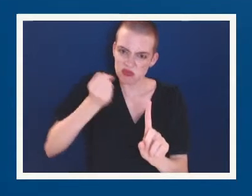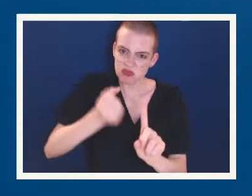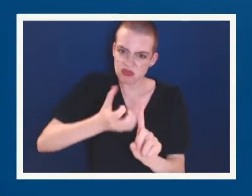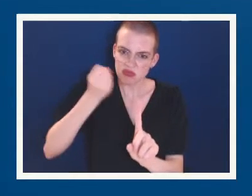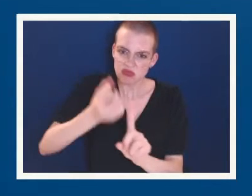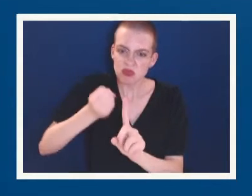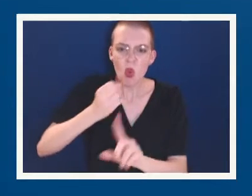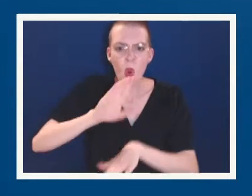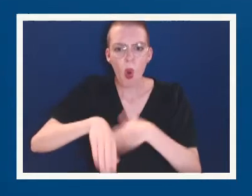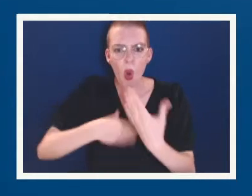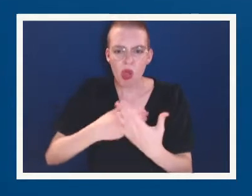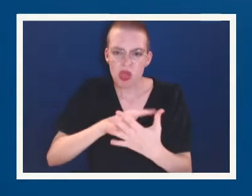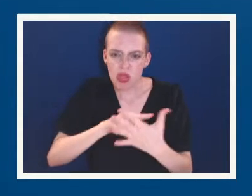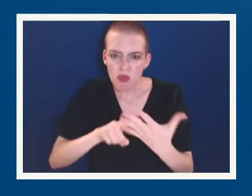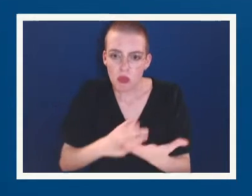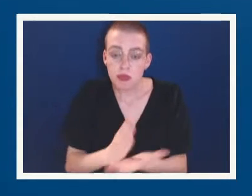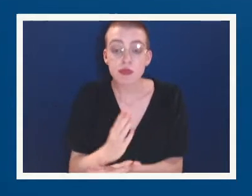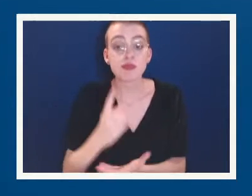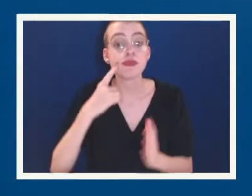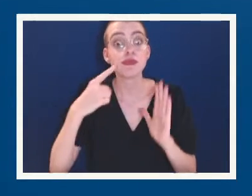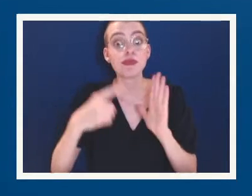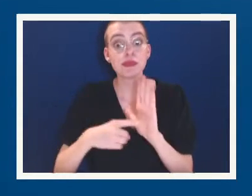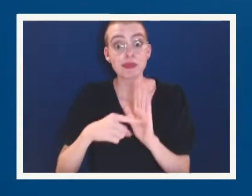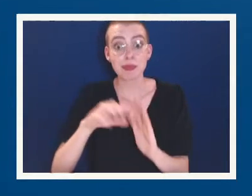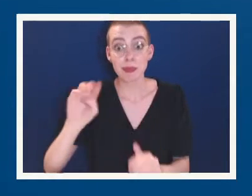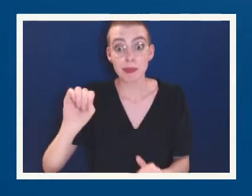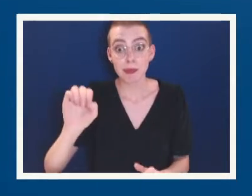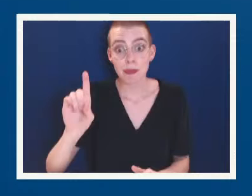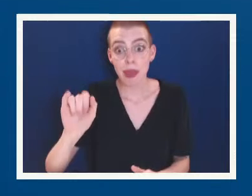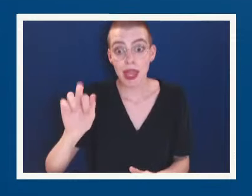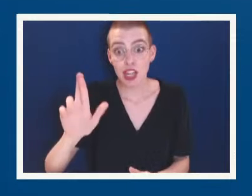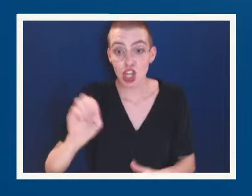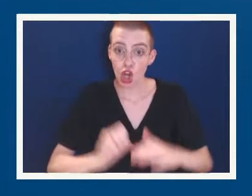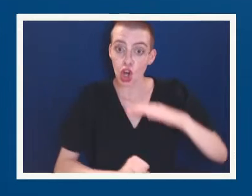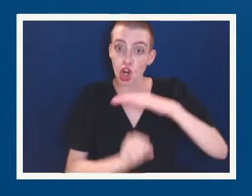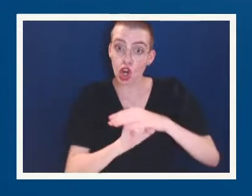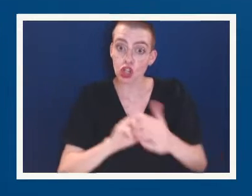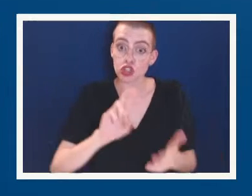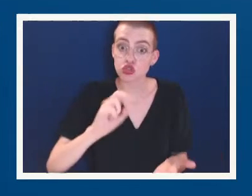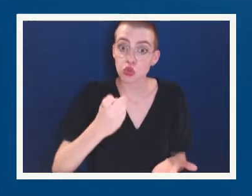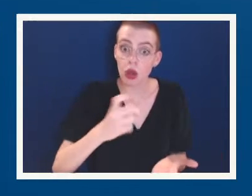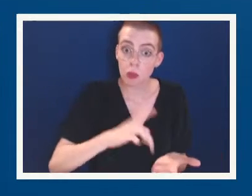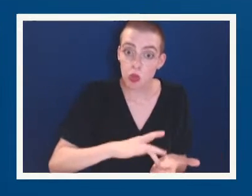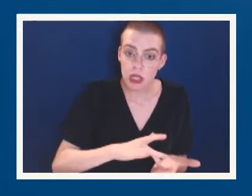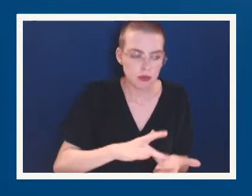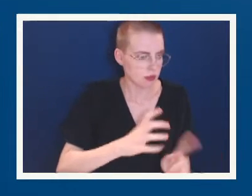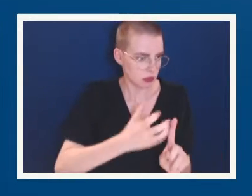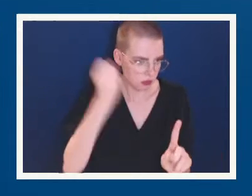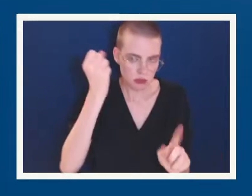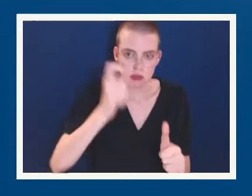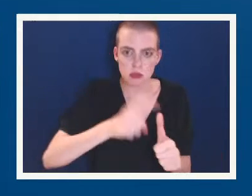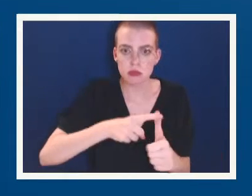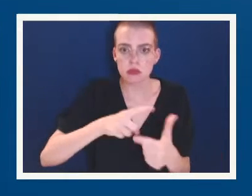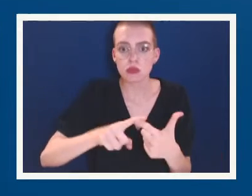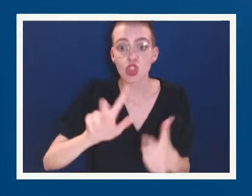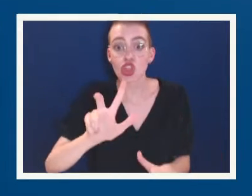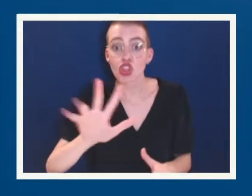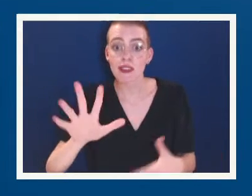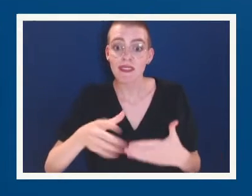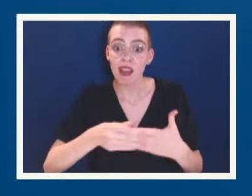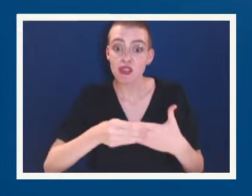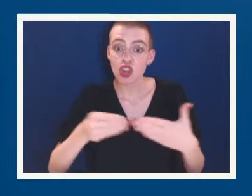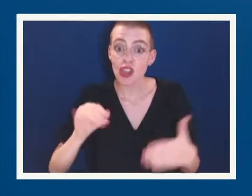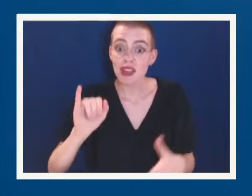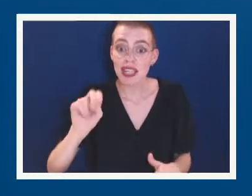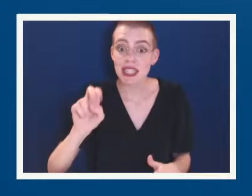prices, gone. The $2,000 cap on prescription drugs, gone. The $35 cap on insulin, gone.